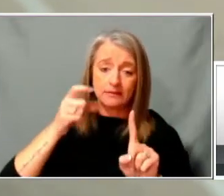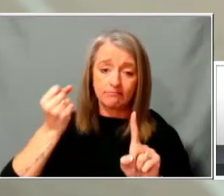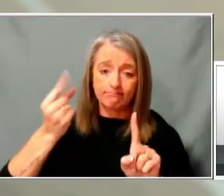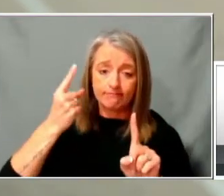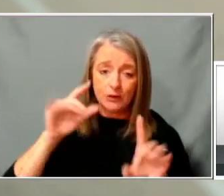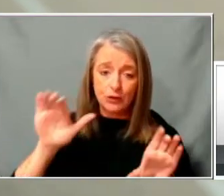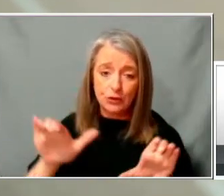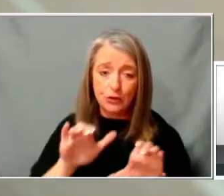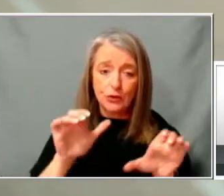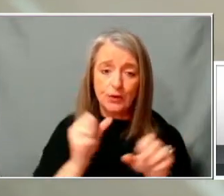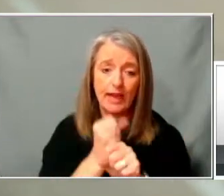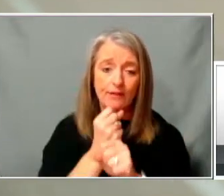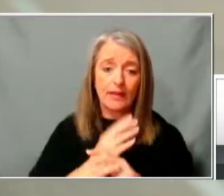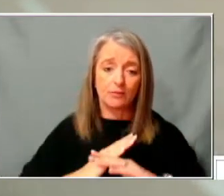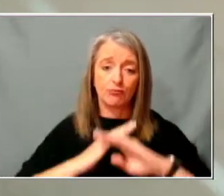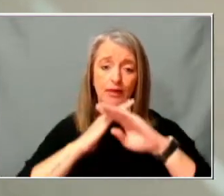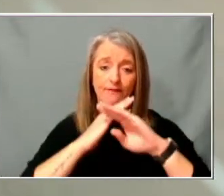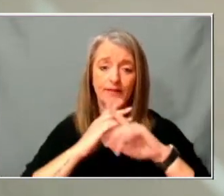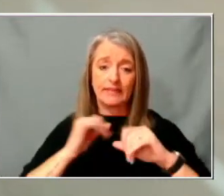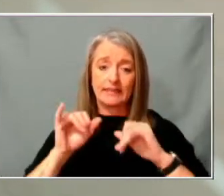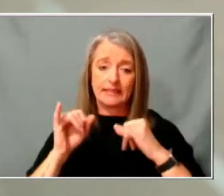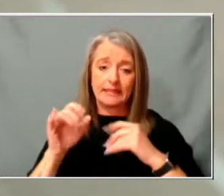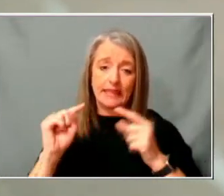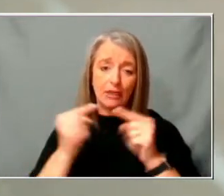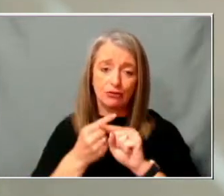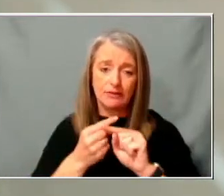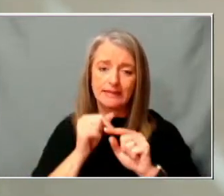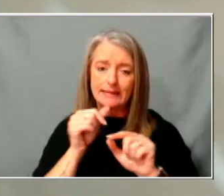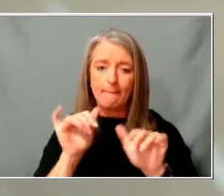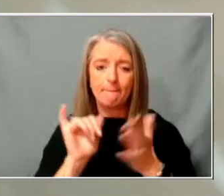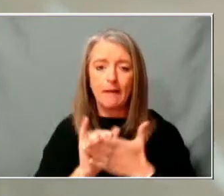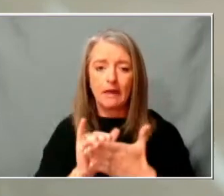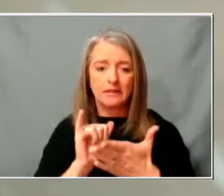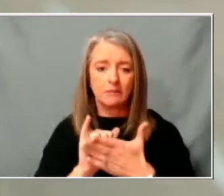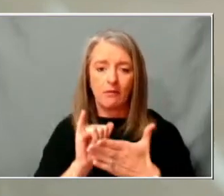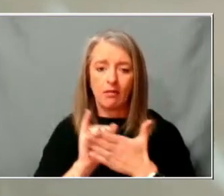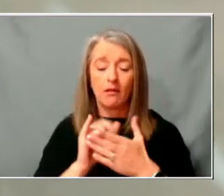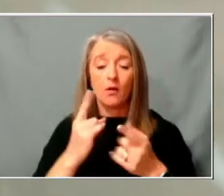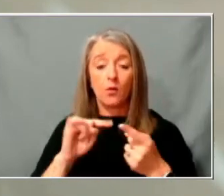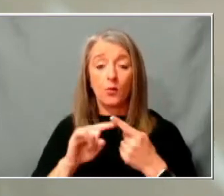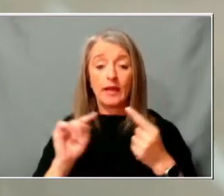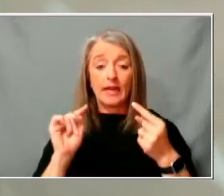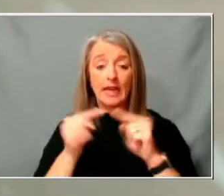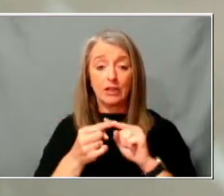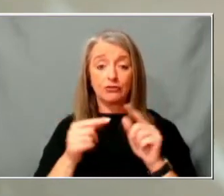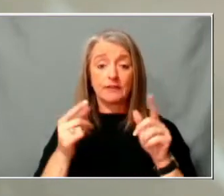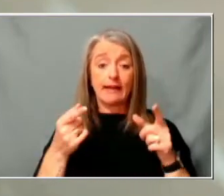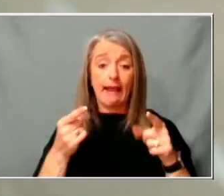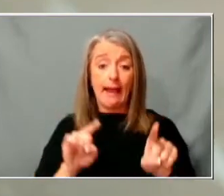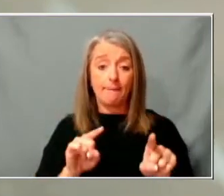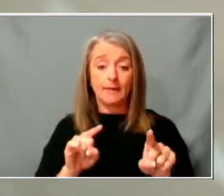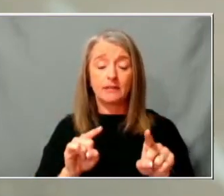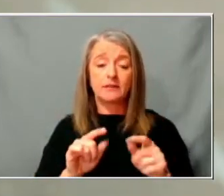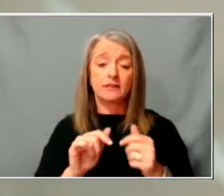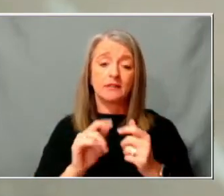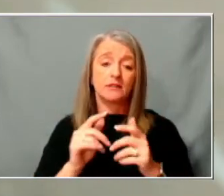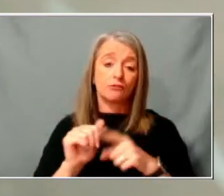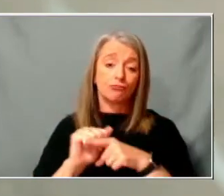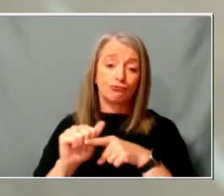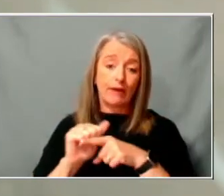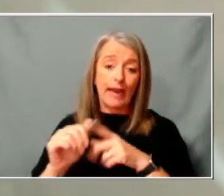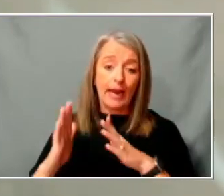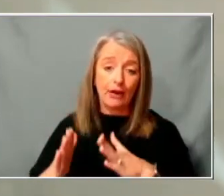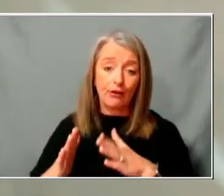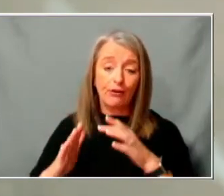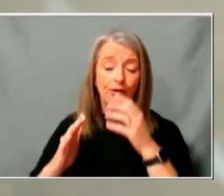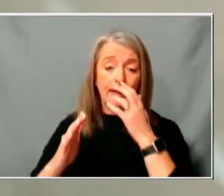to hopefully prevent injuries, but that's usually not possible. When they do occur, then all the levels of care that you have, your athletic trainer on the sideline, you have to have